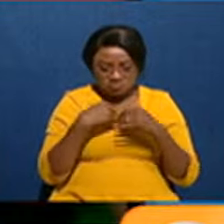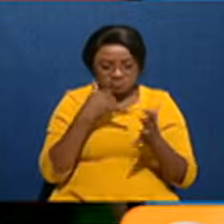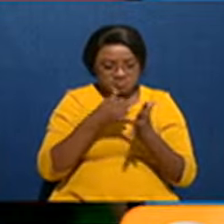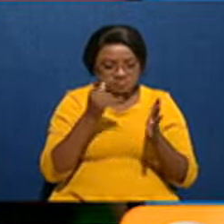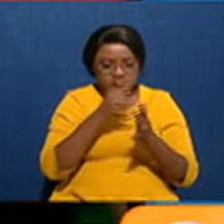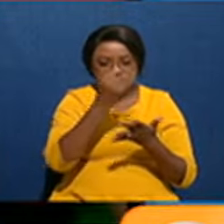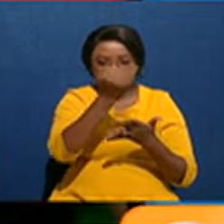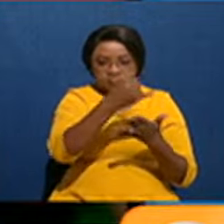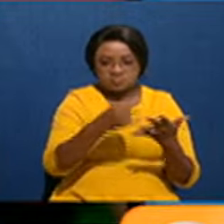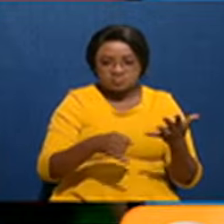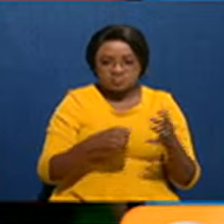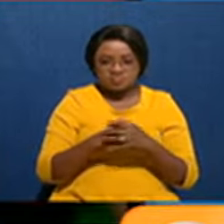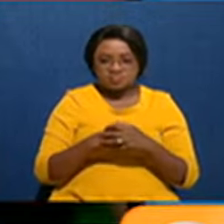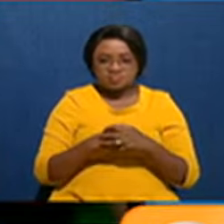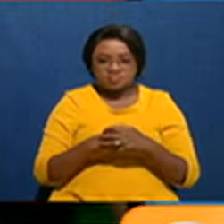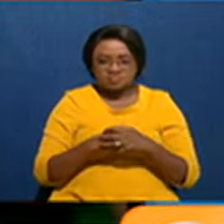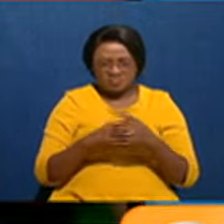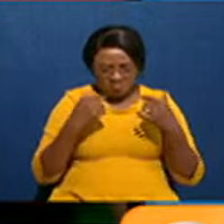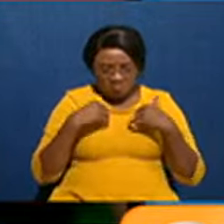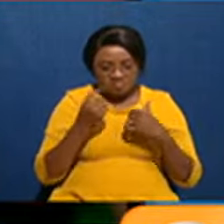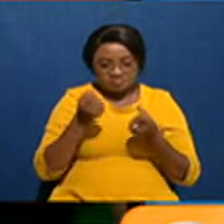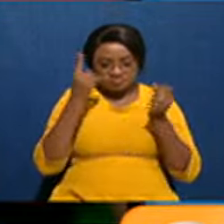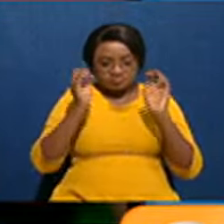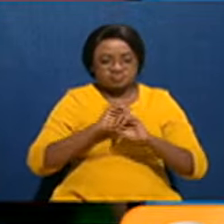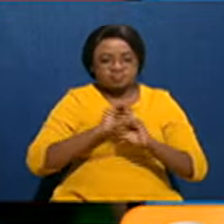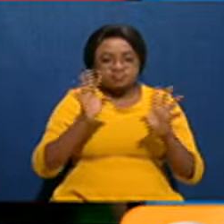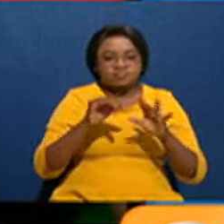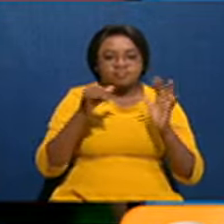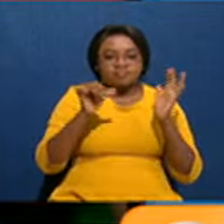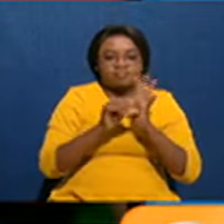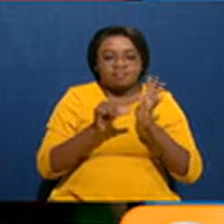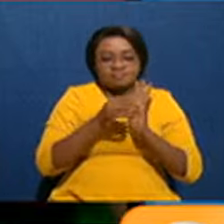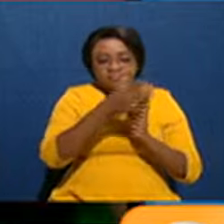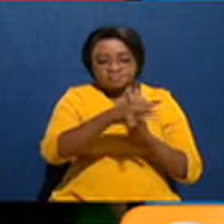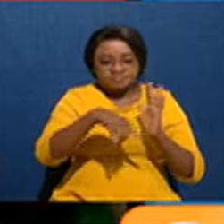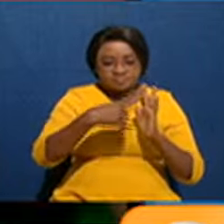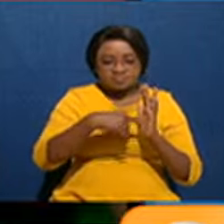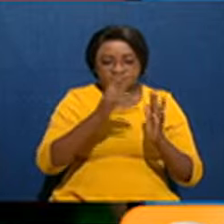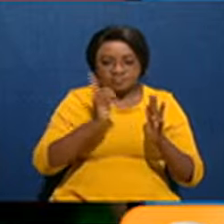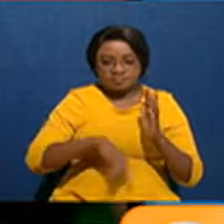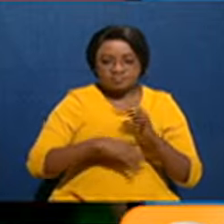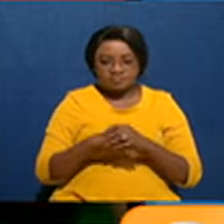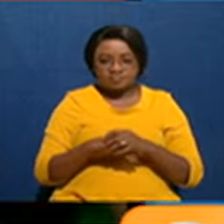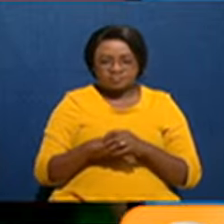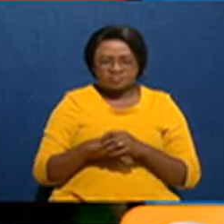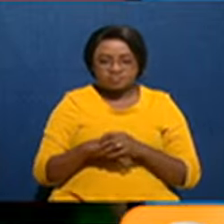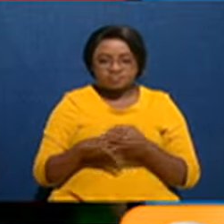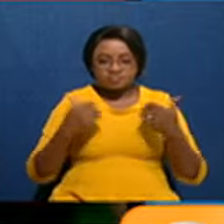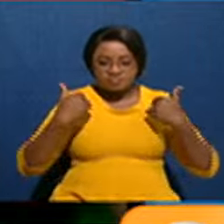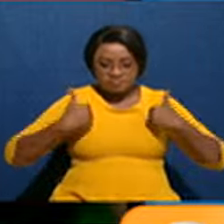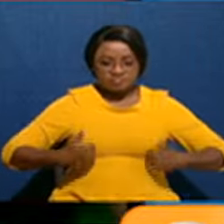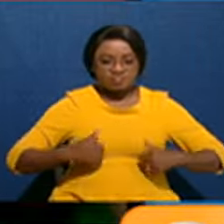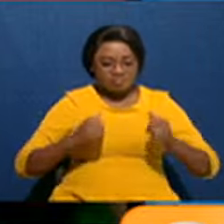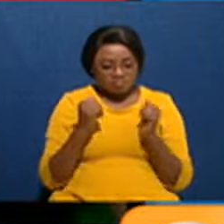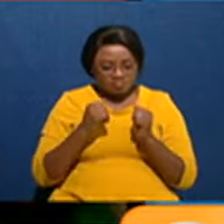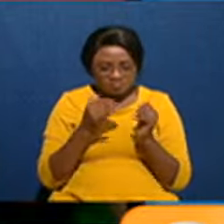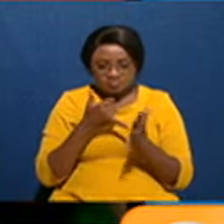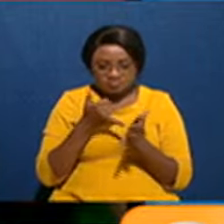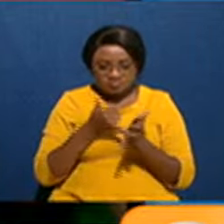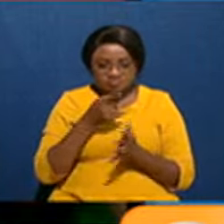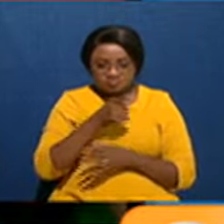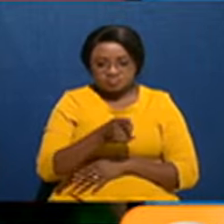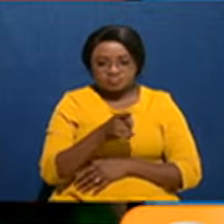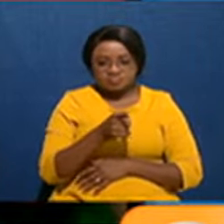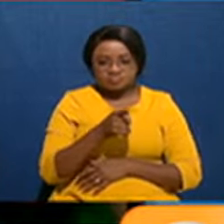am practicing, and I understand the issues in the industry. I have been privileged to sit in the National Committee on Finalization of the